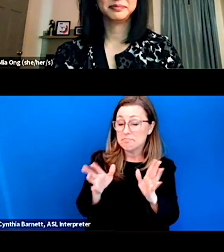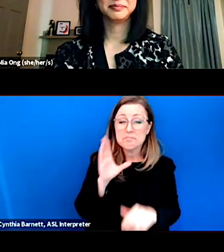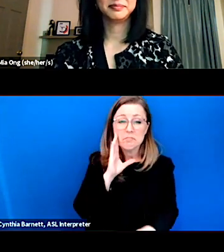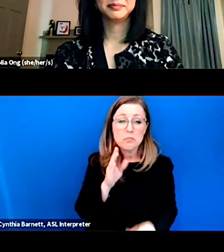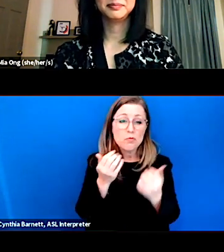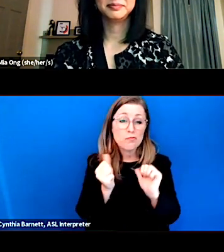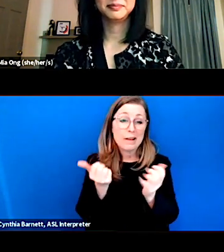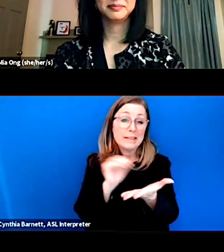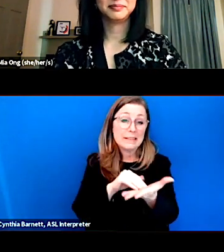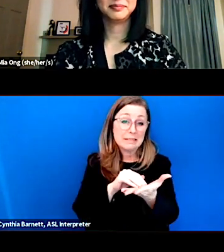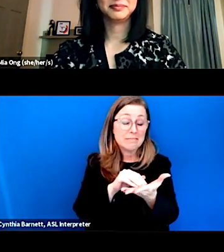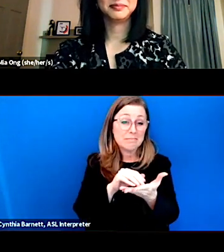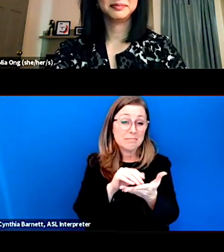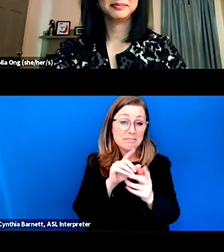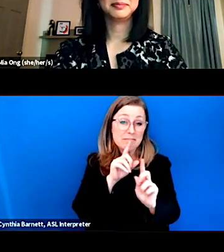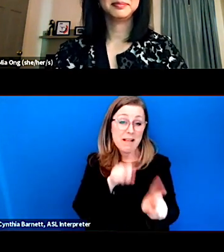Mia, please